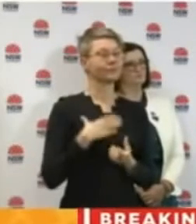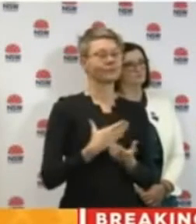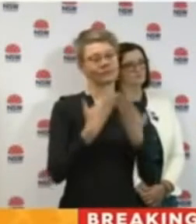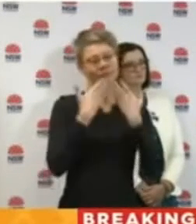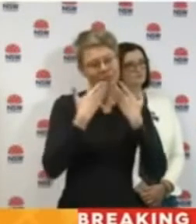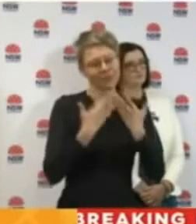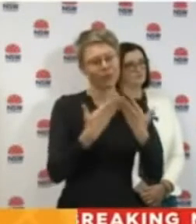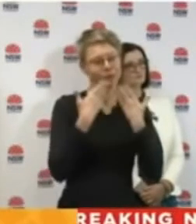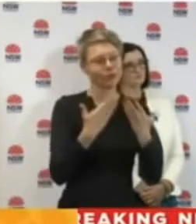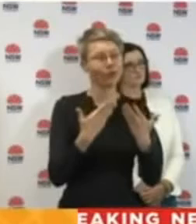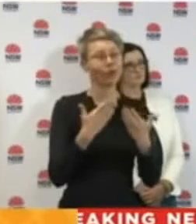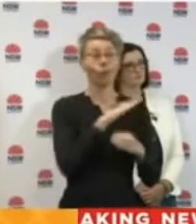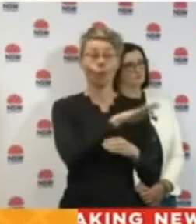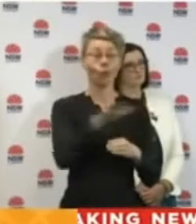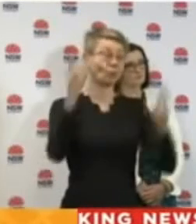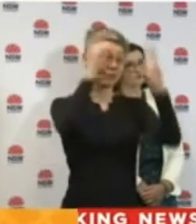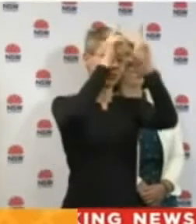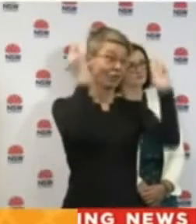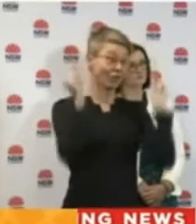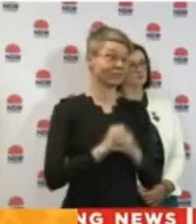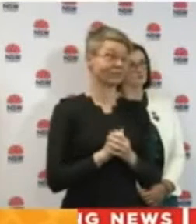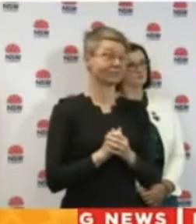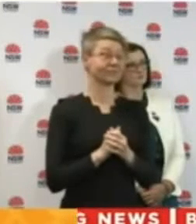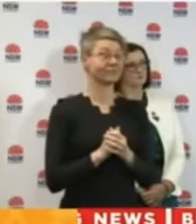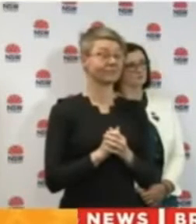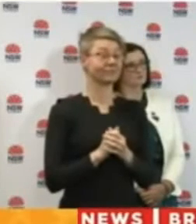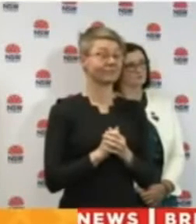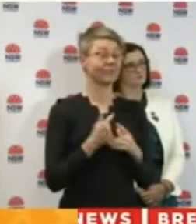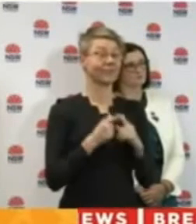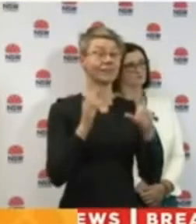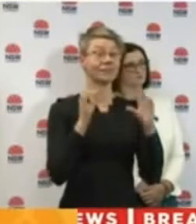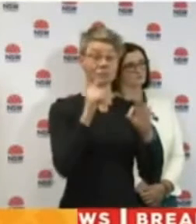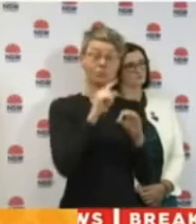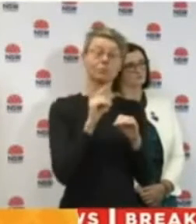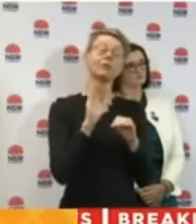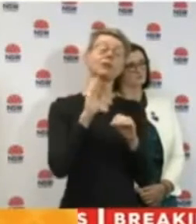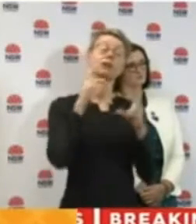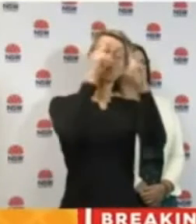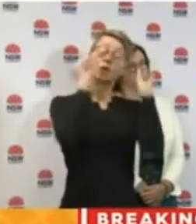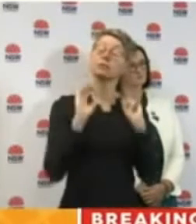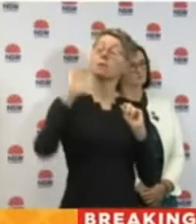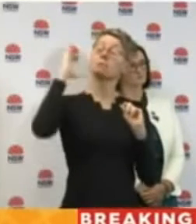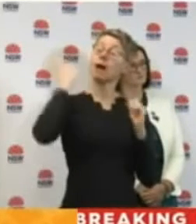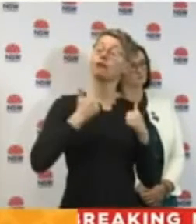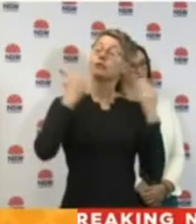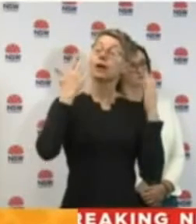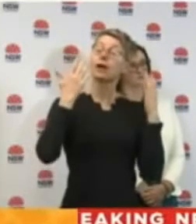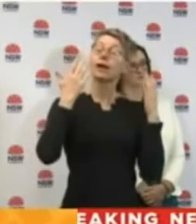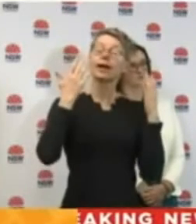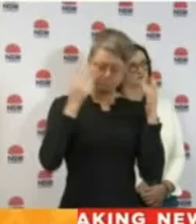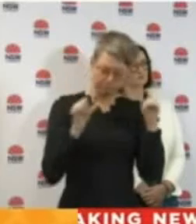our nurses, and especially to those who've come out of retirement and are getting retrained to be on